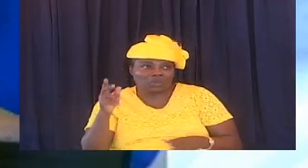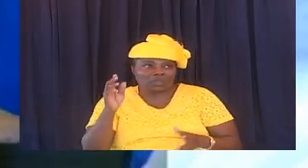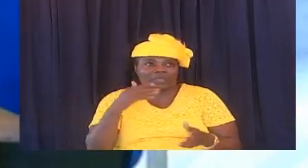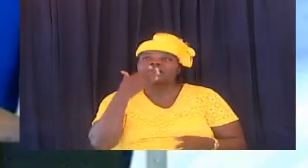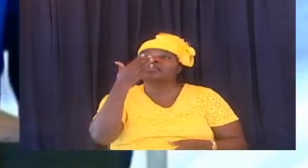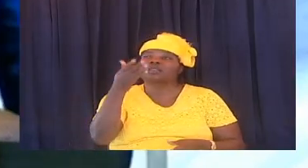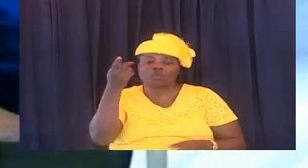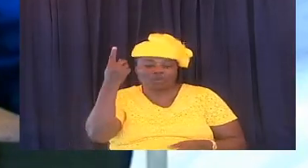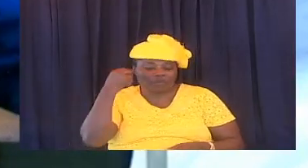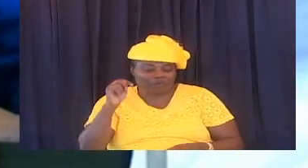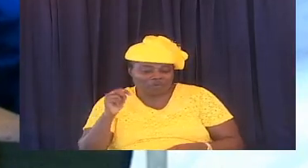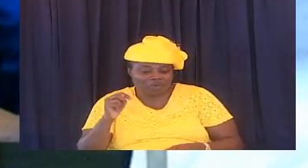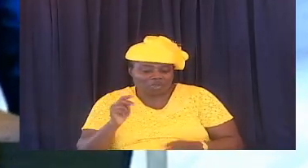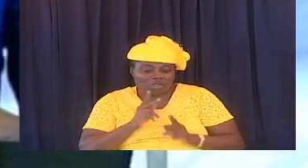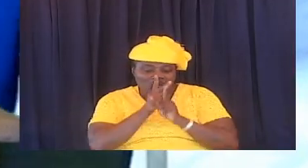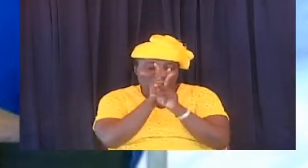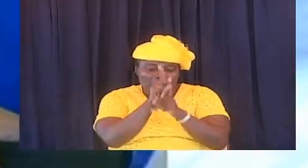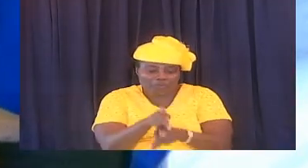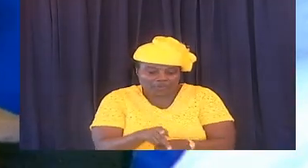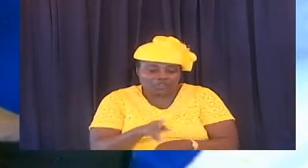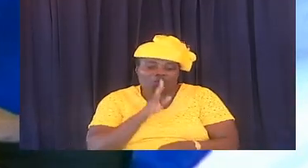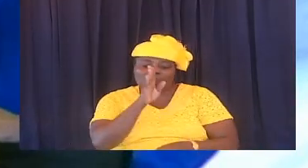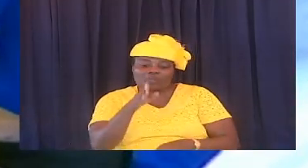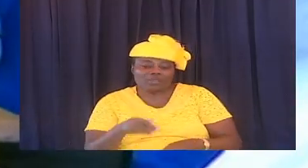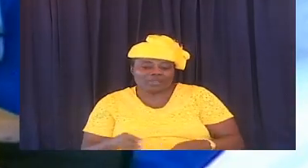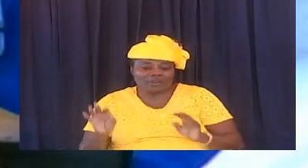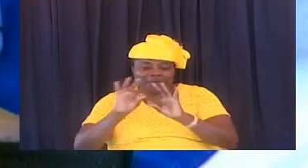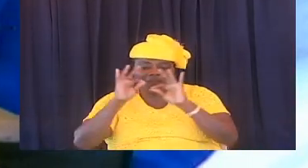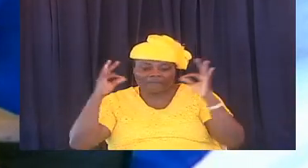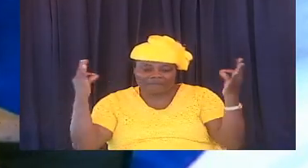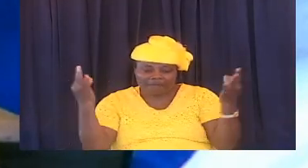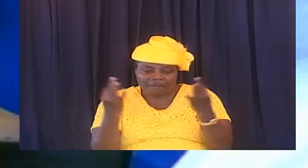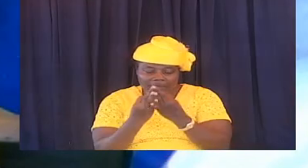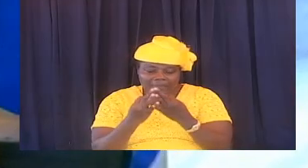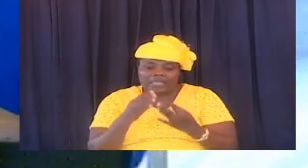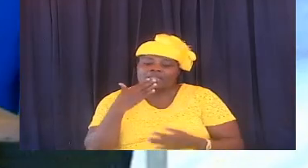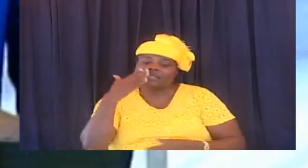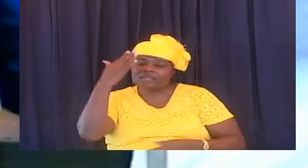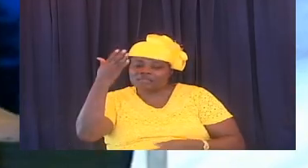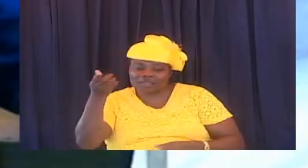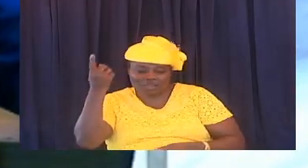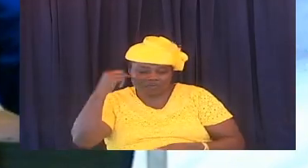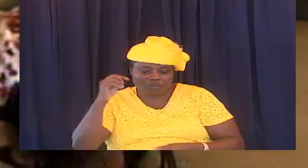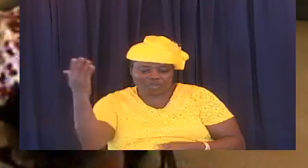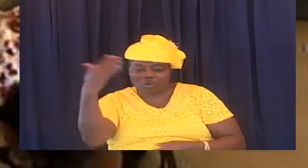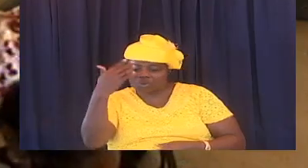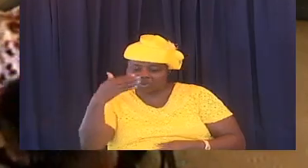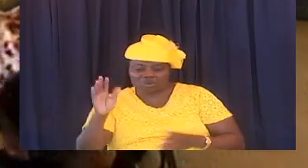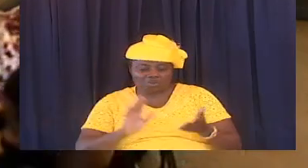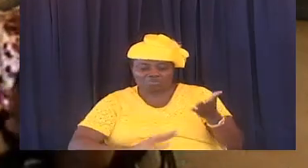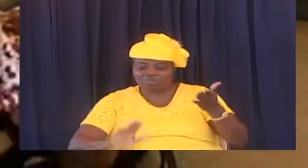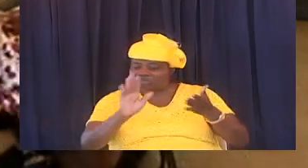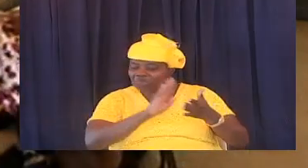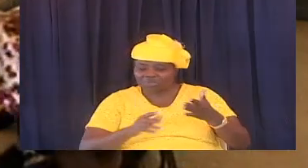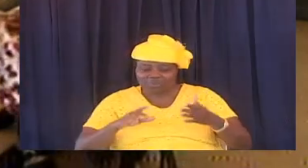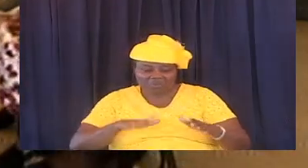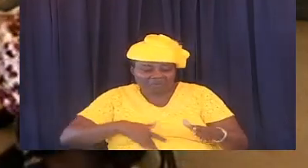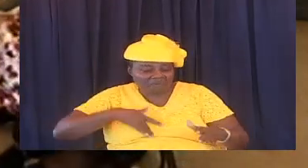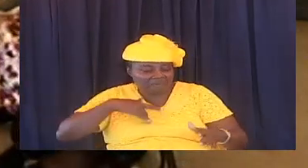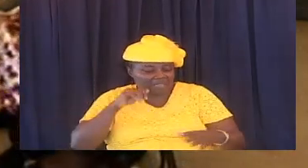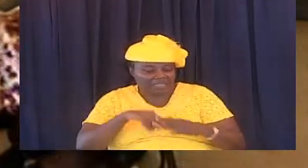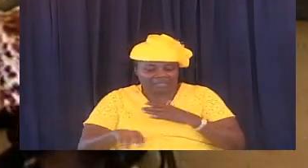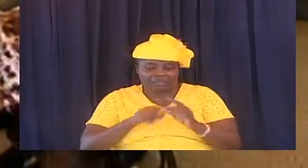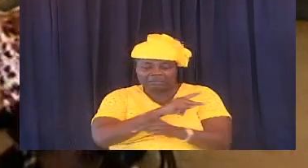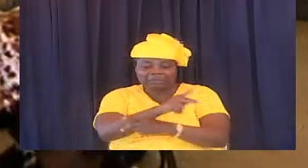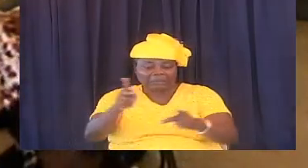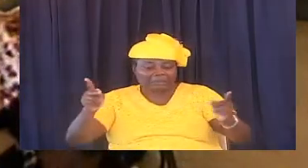for, you know, the privilege to be a part of your family. Thank you for your awesome presence that we feel in this place. And I pray right